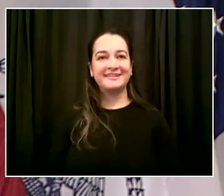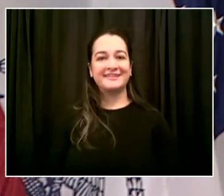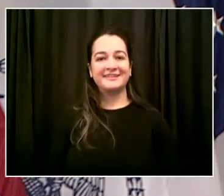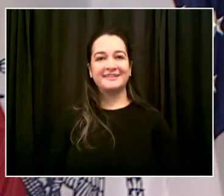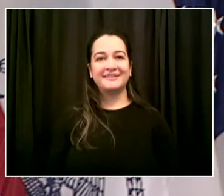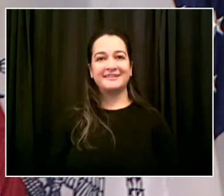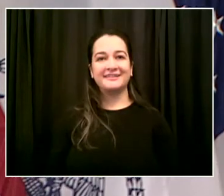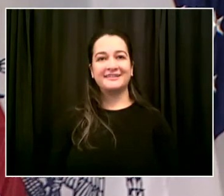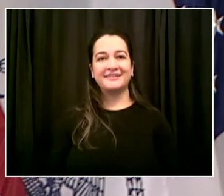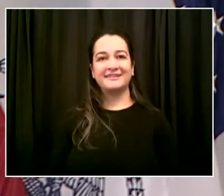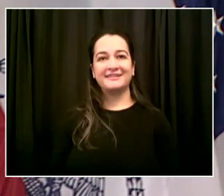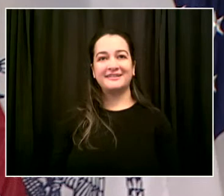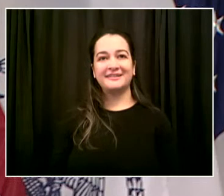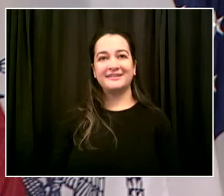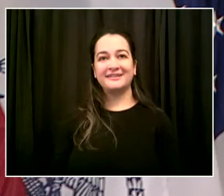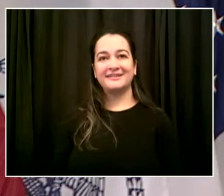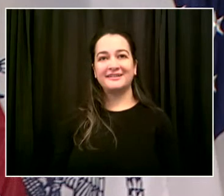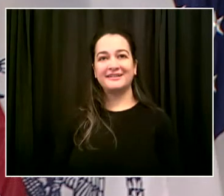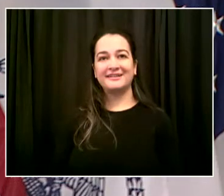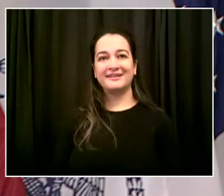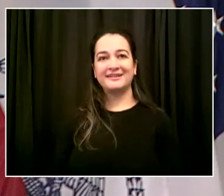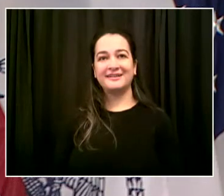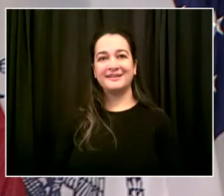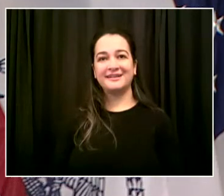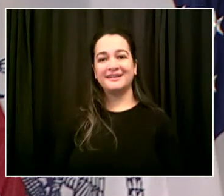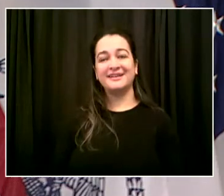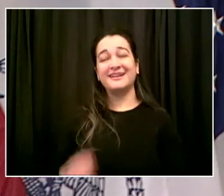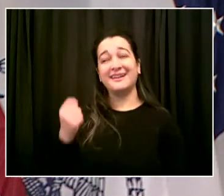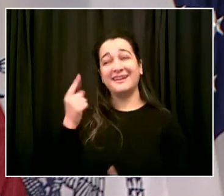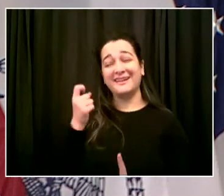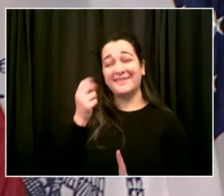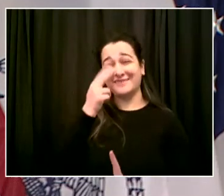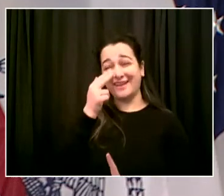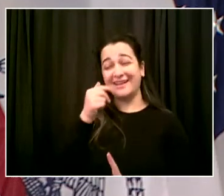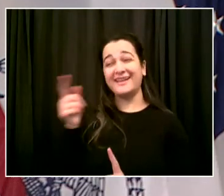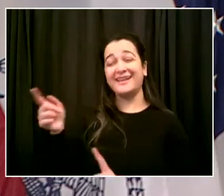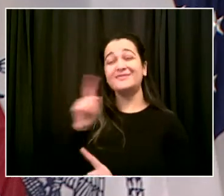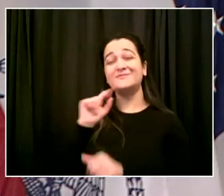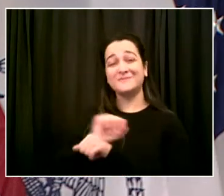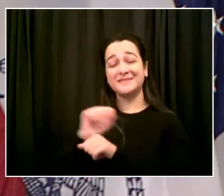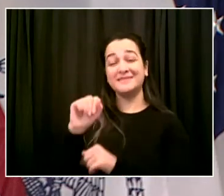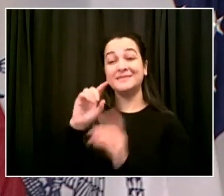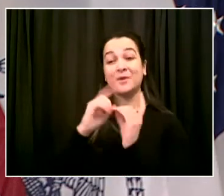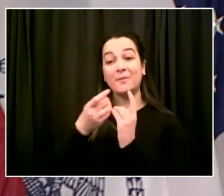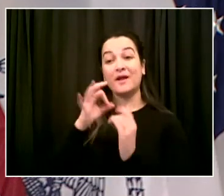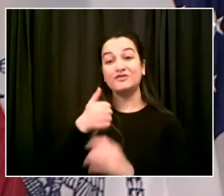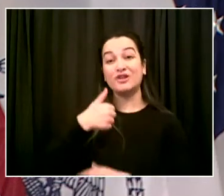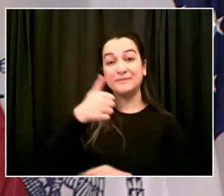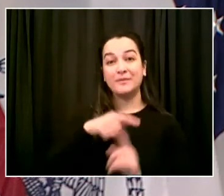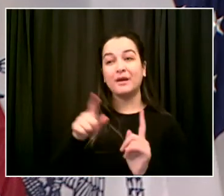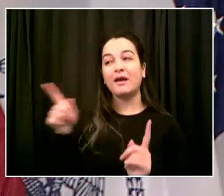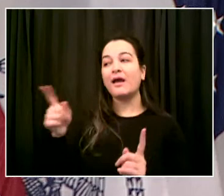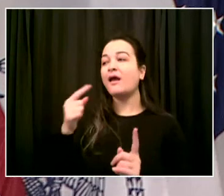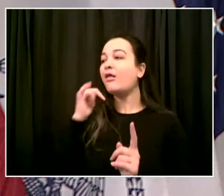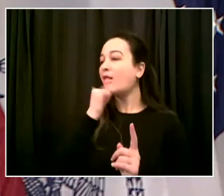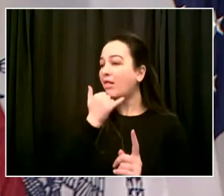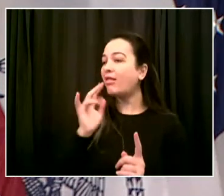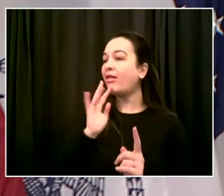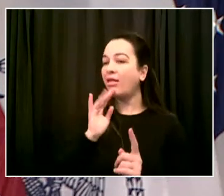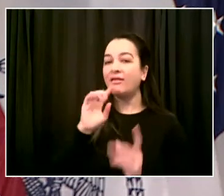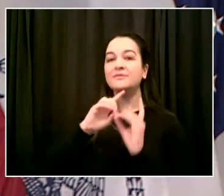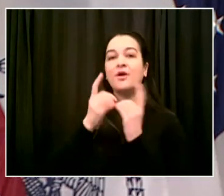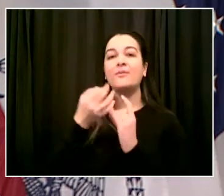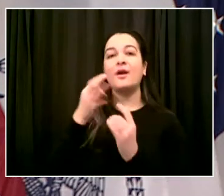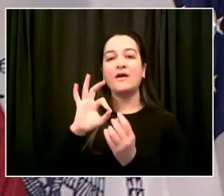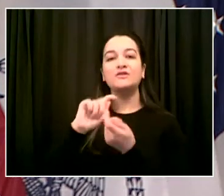great idea. It is the Department of Transportation still. I will say that officially. But it's also going to be the Department of Transformation